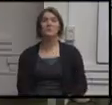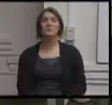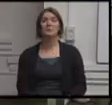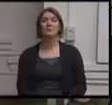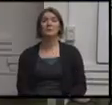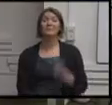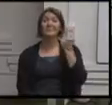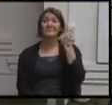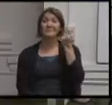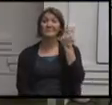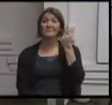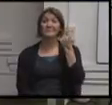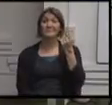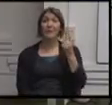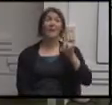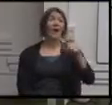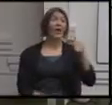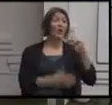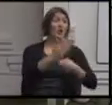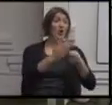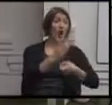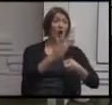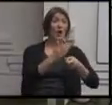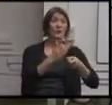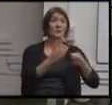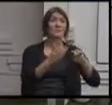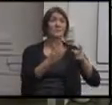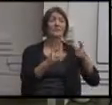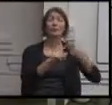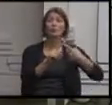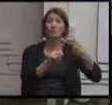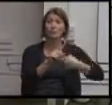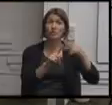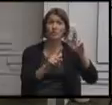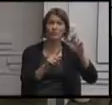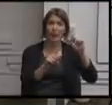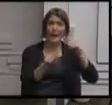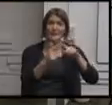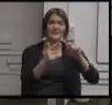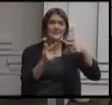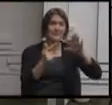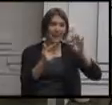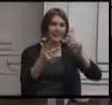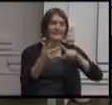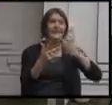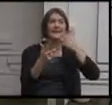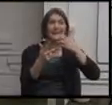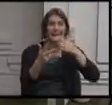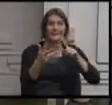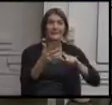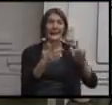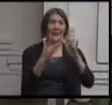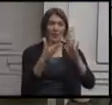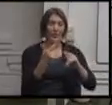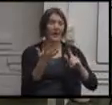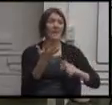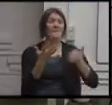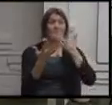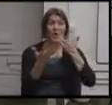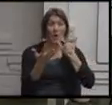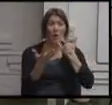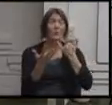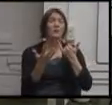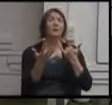But all of our fixed costs, our space, our heating, our cooling, our internet, our phone, all that other stuff,